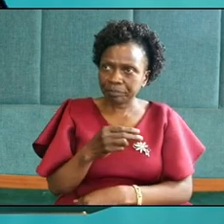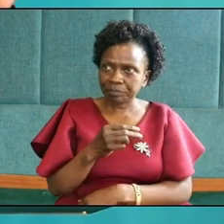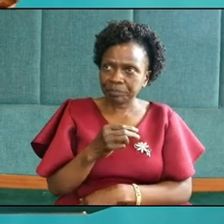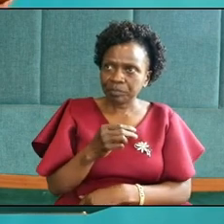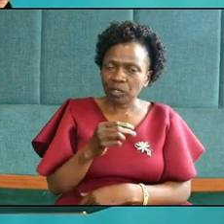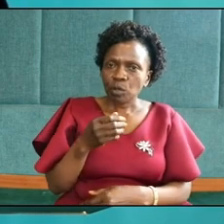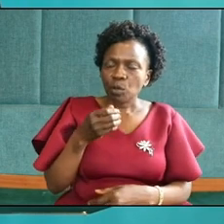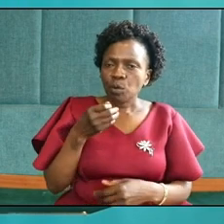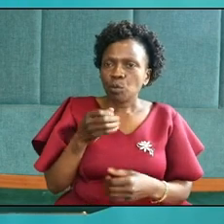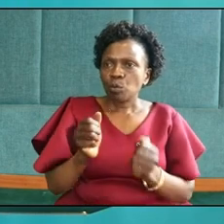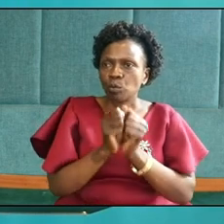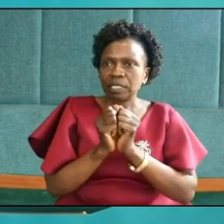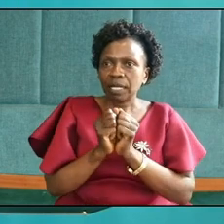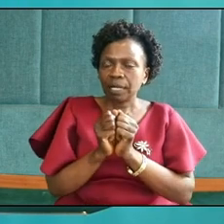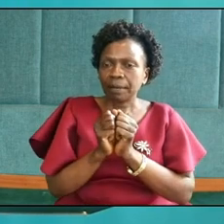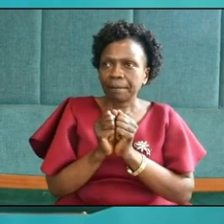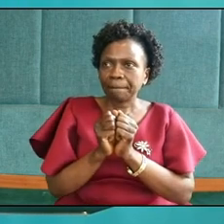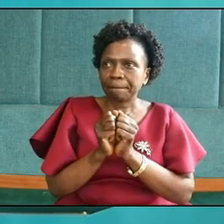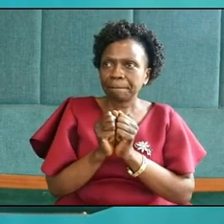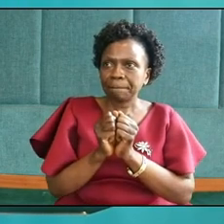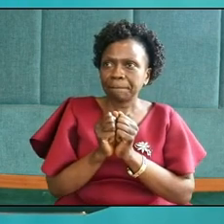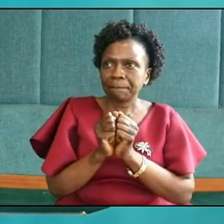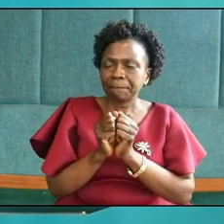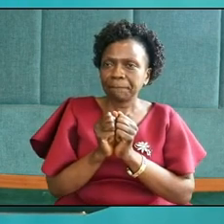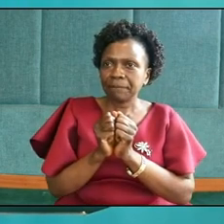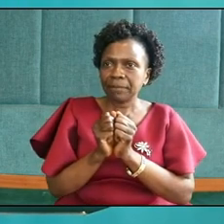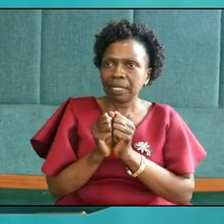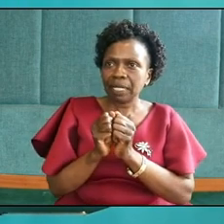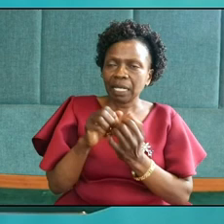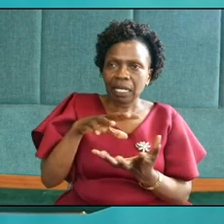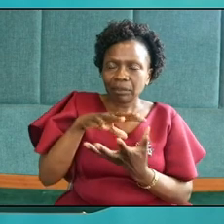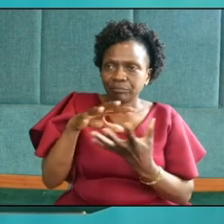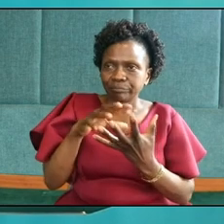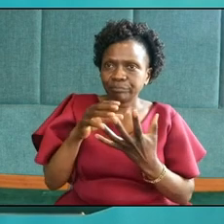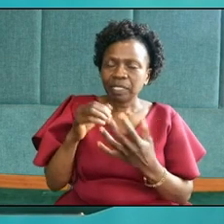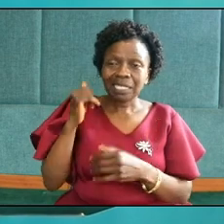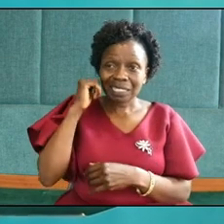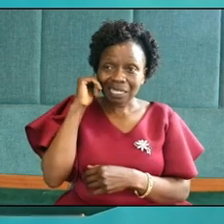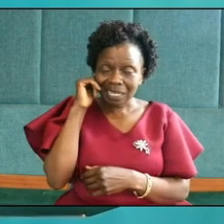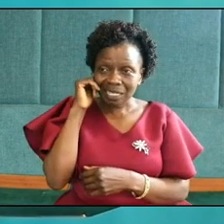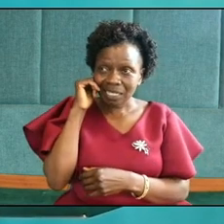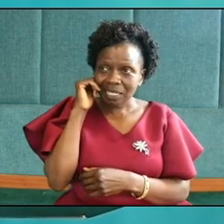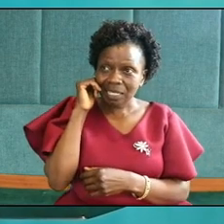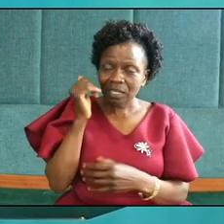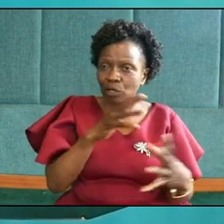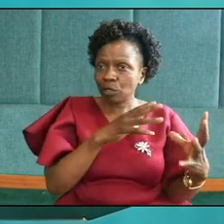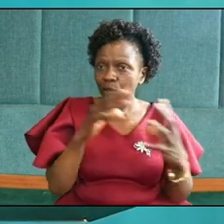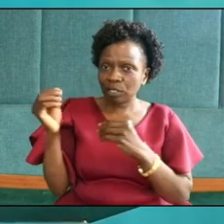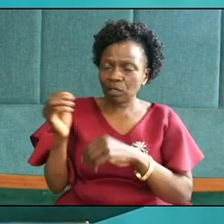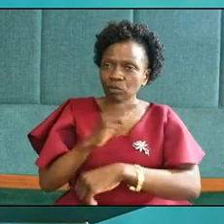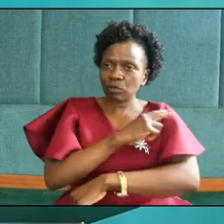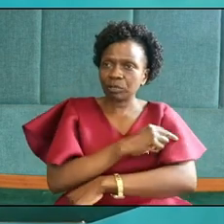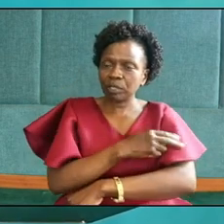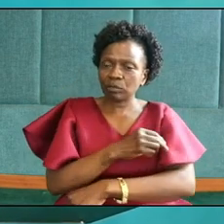a very rare kind of nervous disorder. She was taken to one best facility in the city.